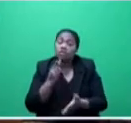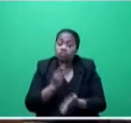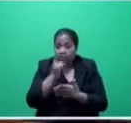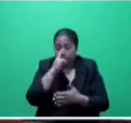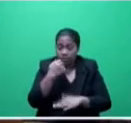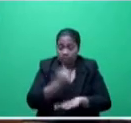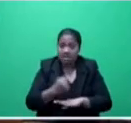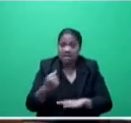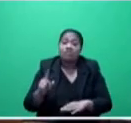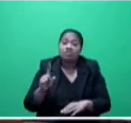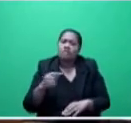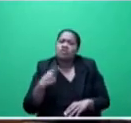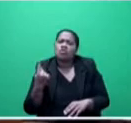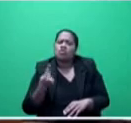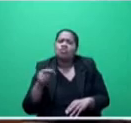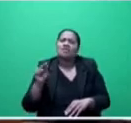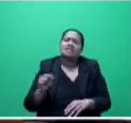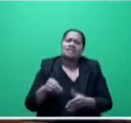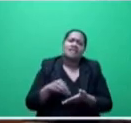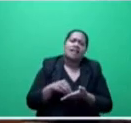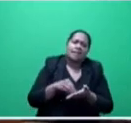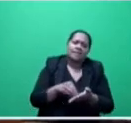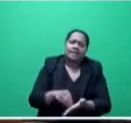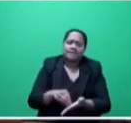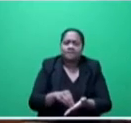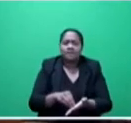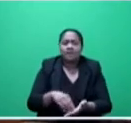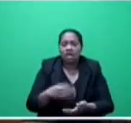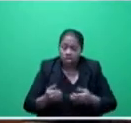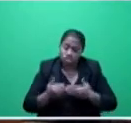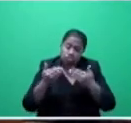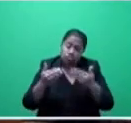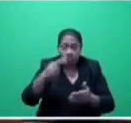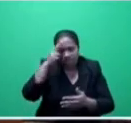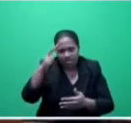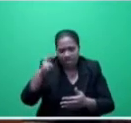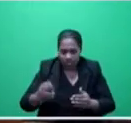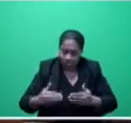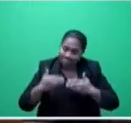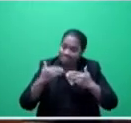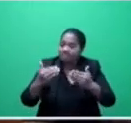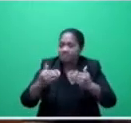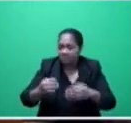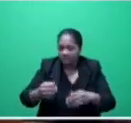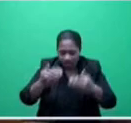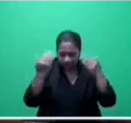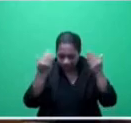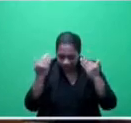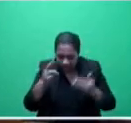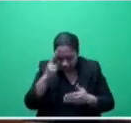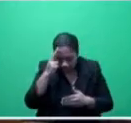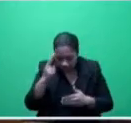does for those who need a helping hand in moving the nation forward. Mr. Speaker, there are